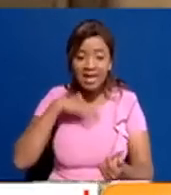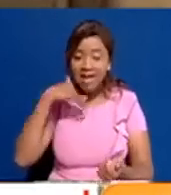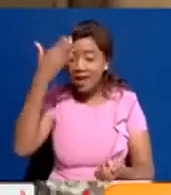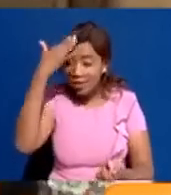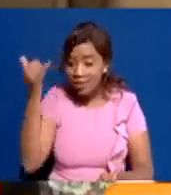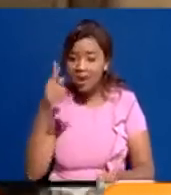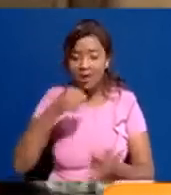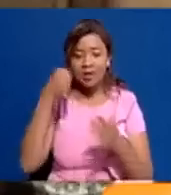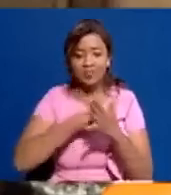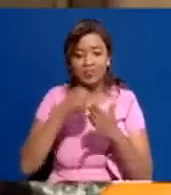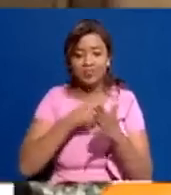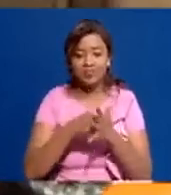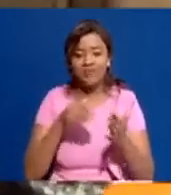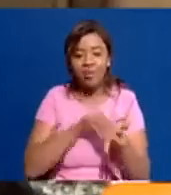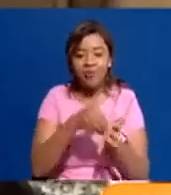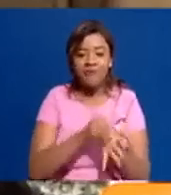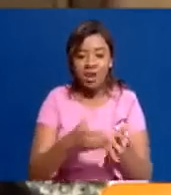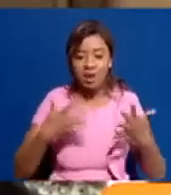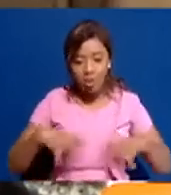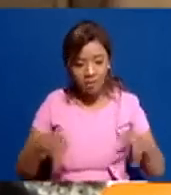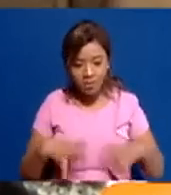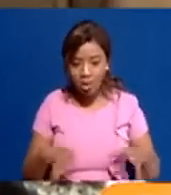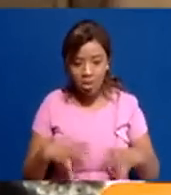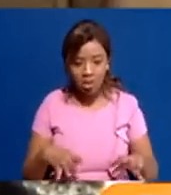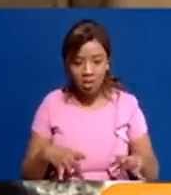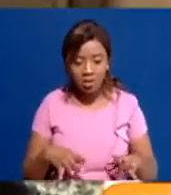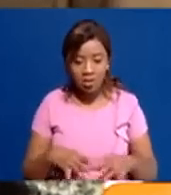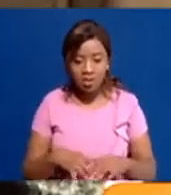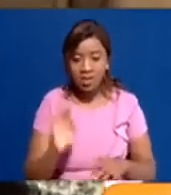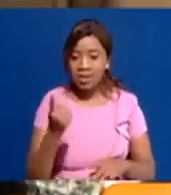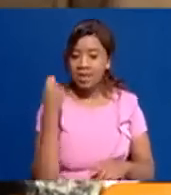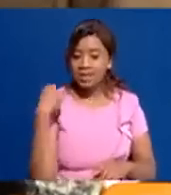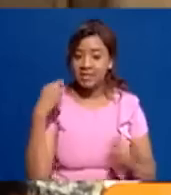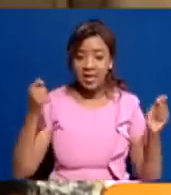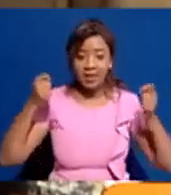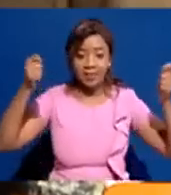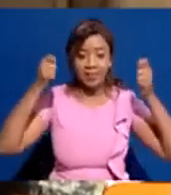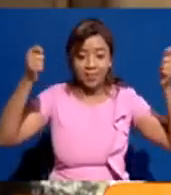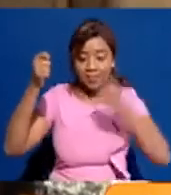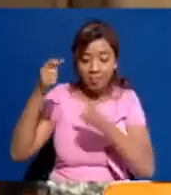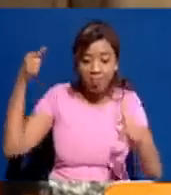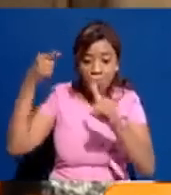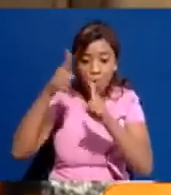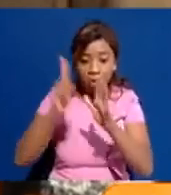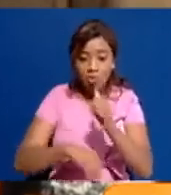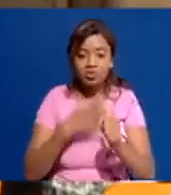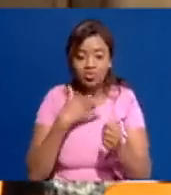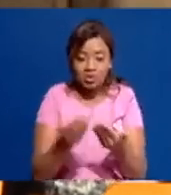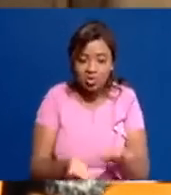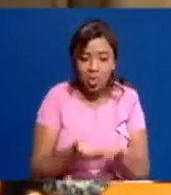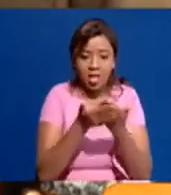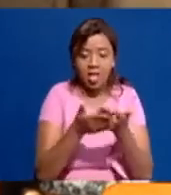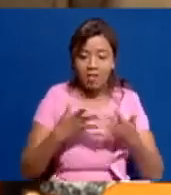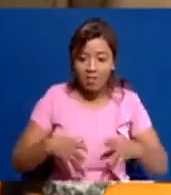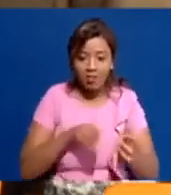haki ya wanyonge. Juu hata hiyo sasa jana hiyo maandamano ilikuwa tu ya kutetea unyonge ya